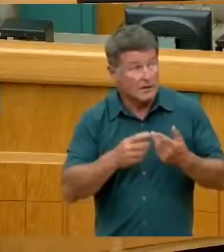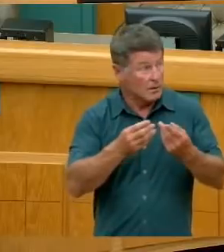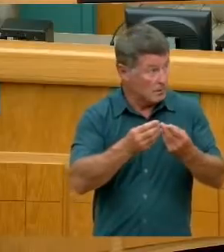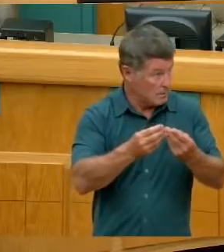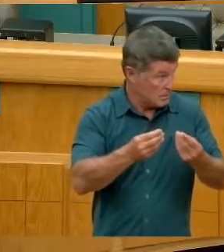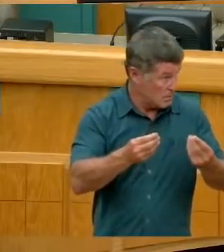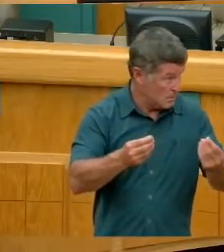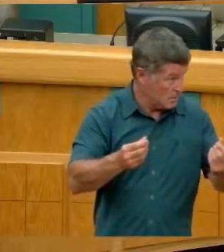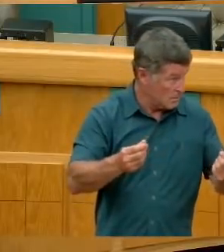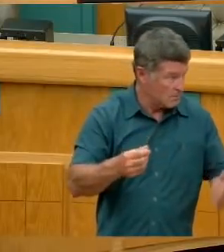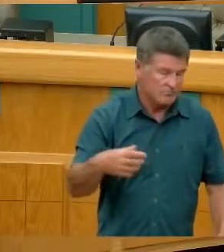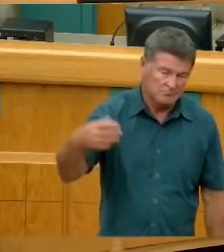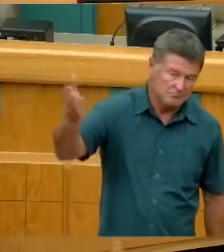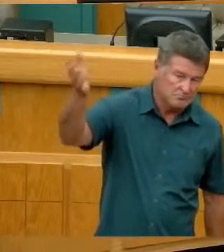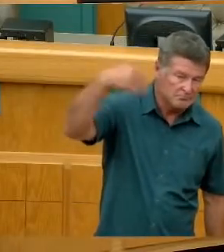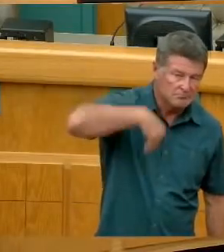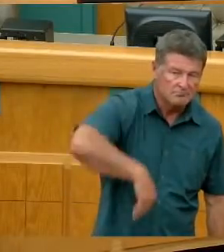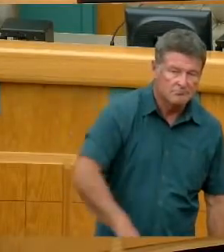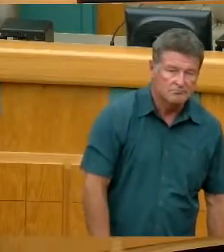Come when the coast is clear.